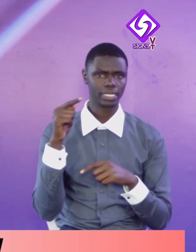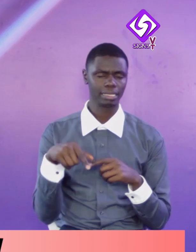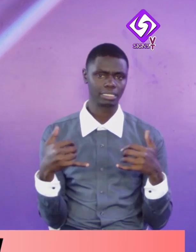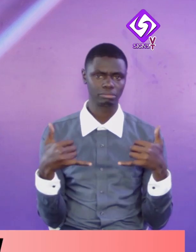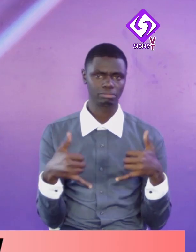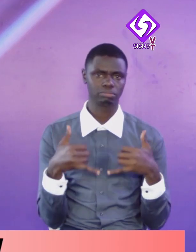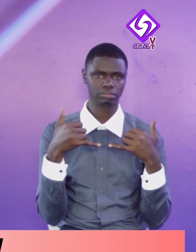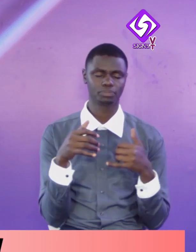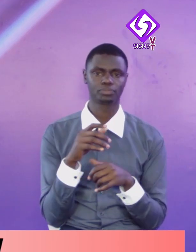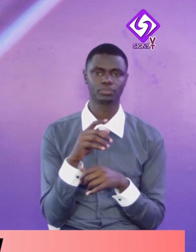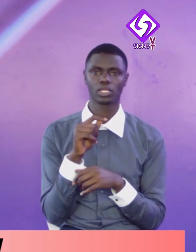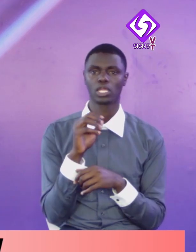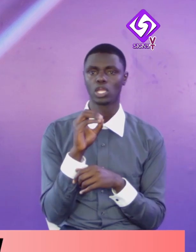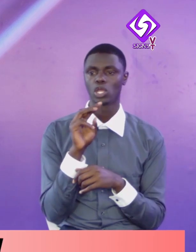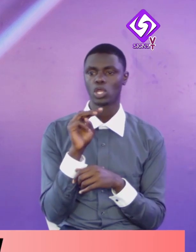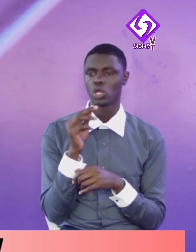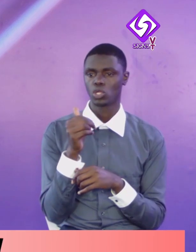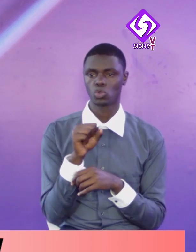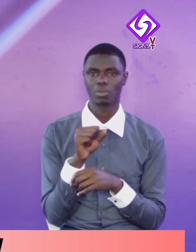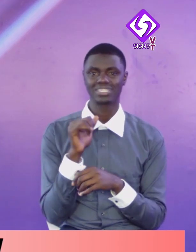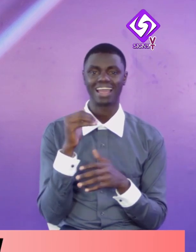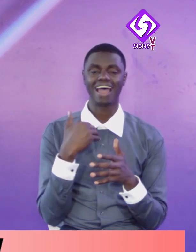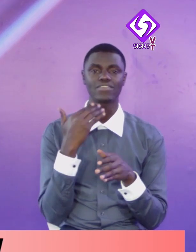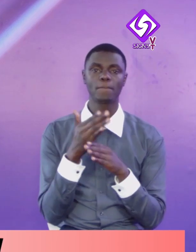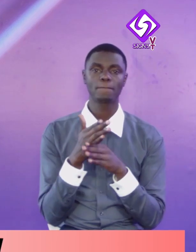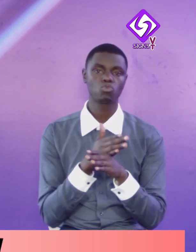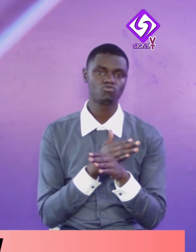Thomas Frank has really improved the